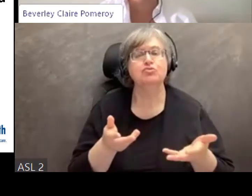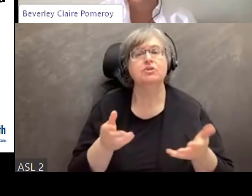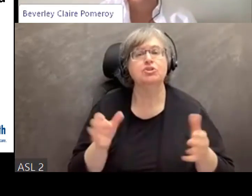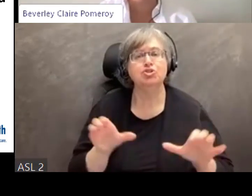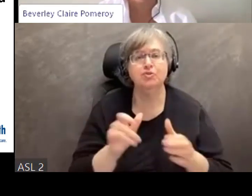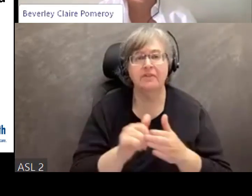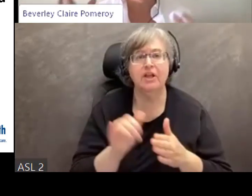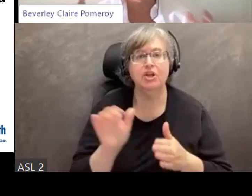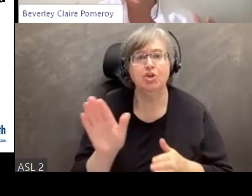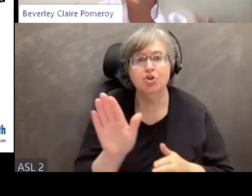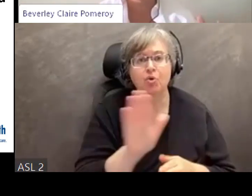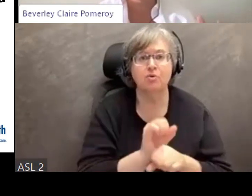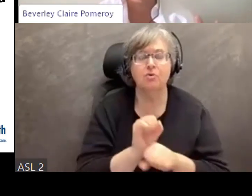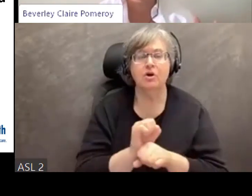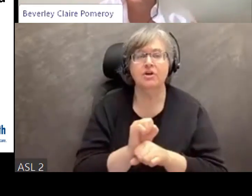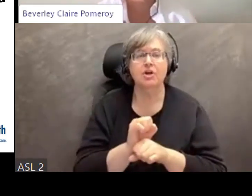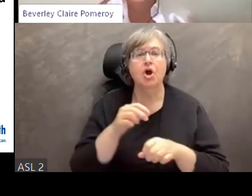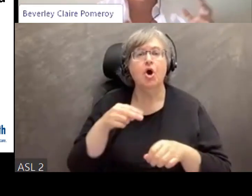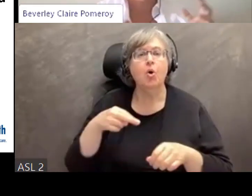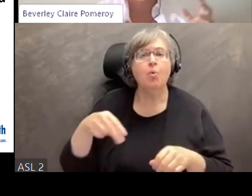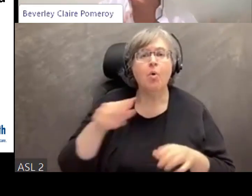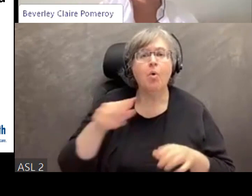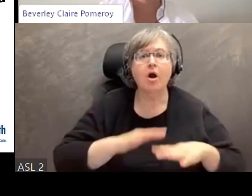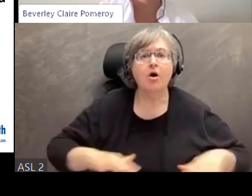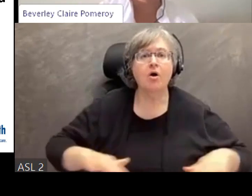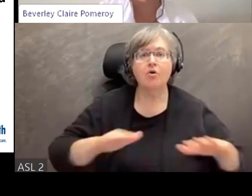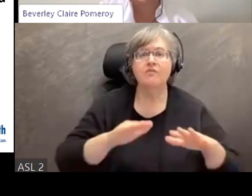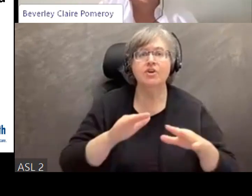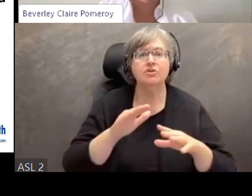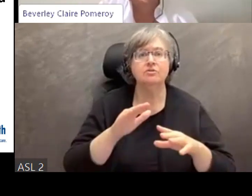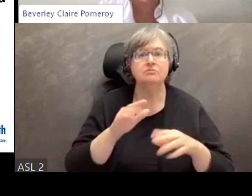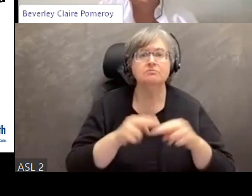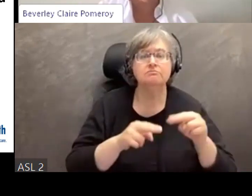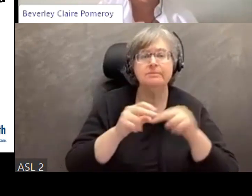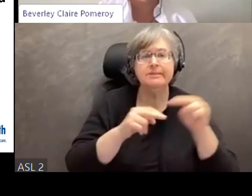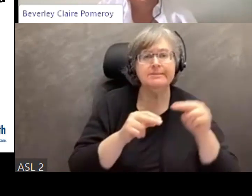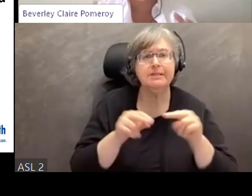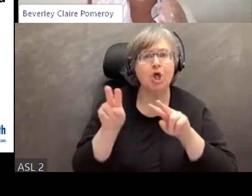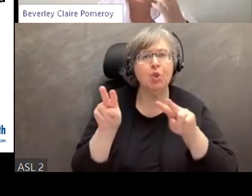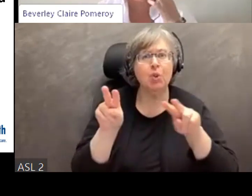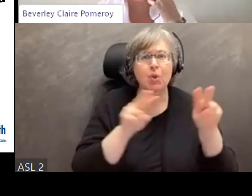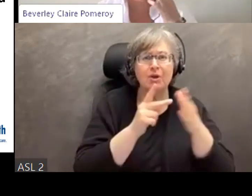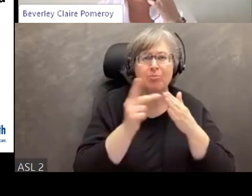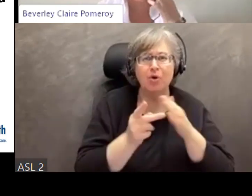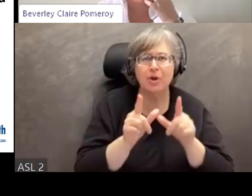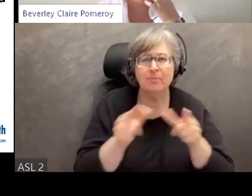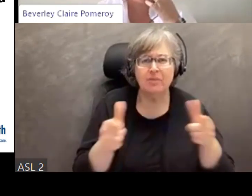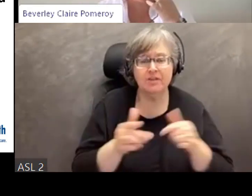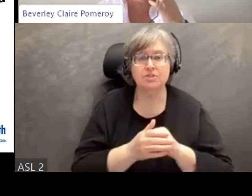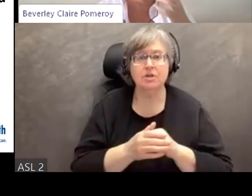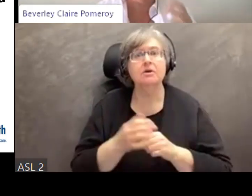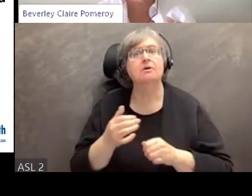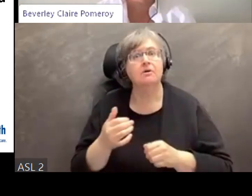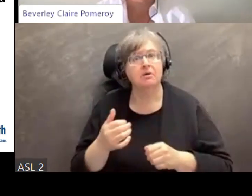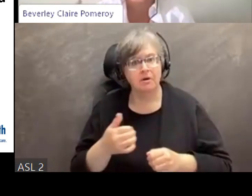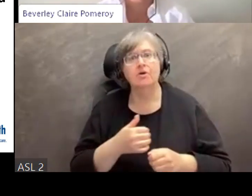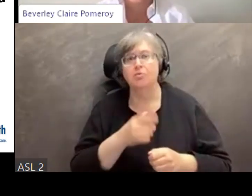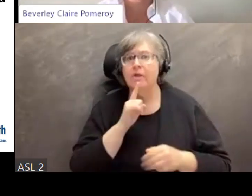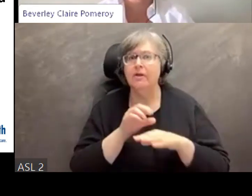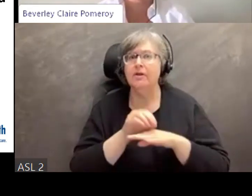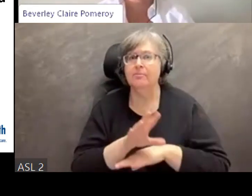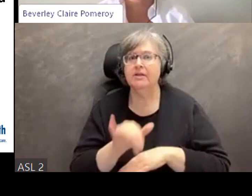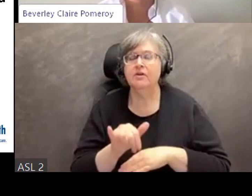engagement work. Walk around your site, look at program policy language. This is a TRIP practice that we've had, and that's had